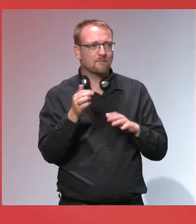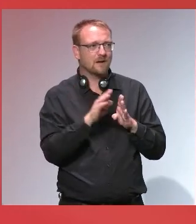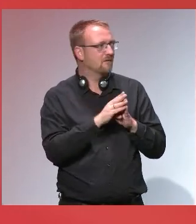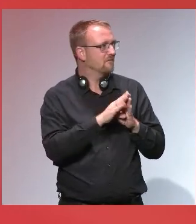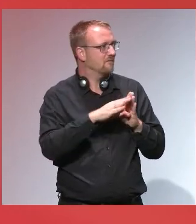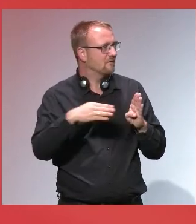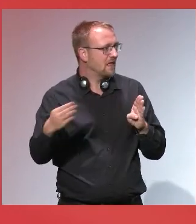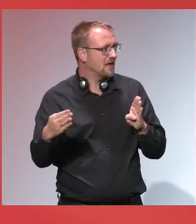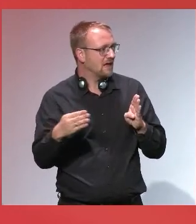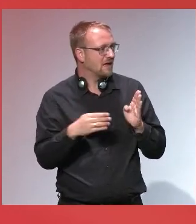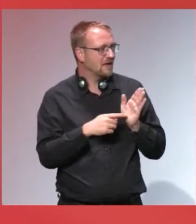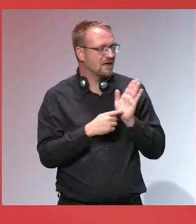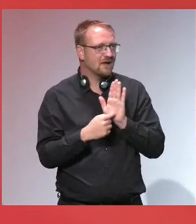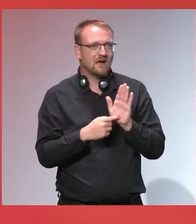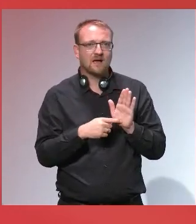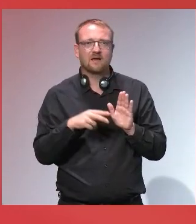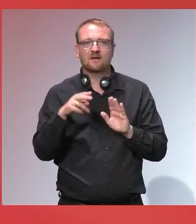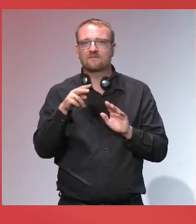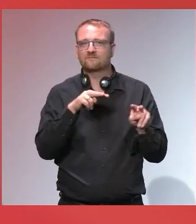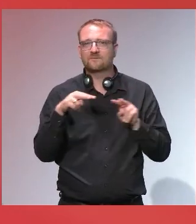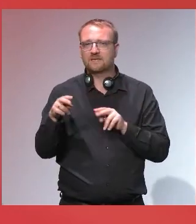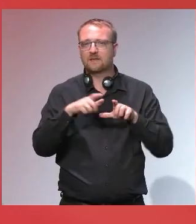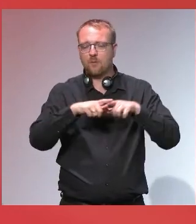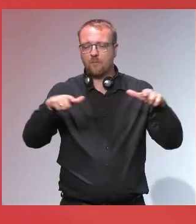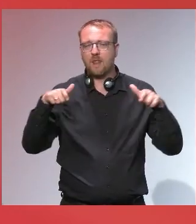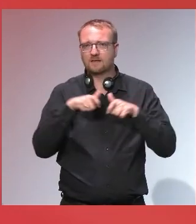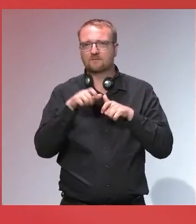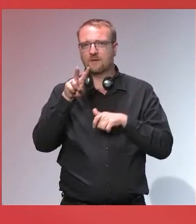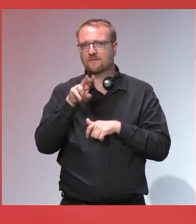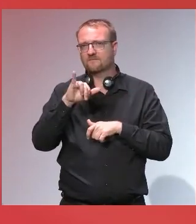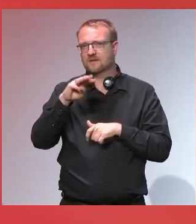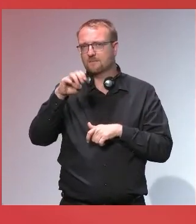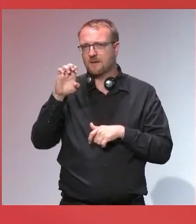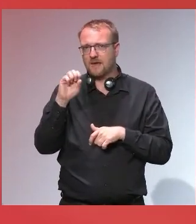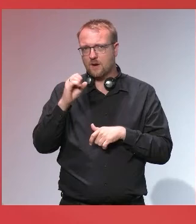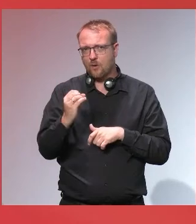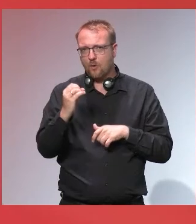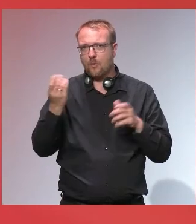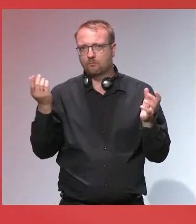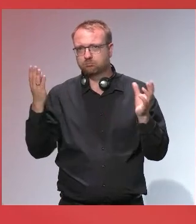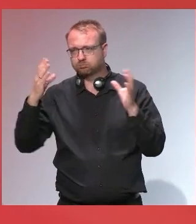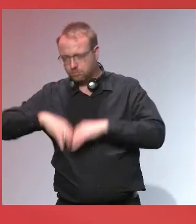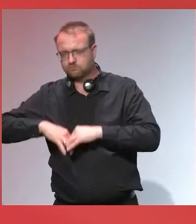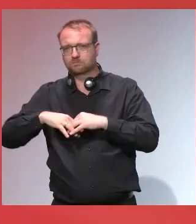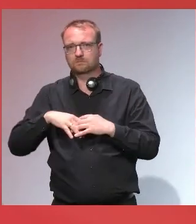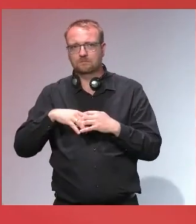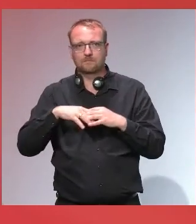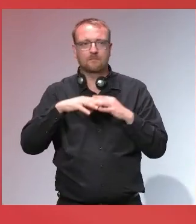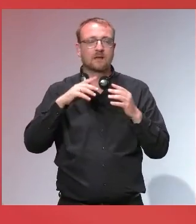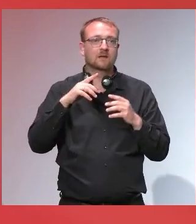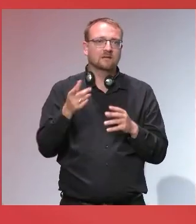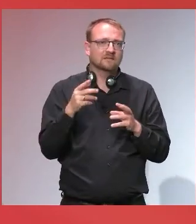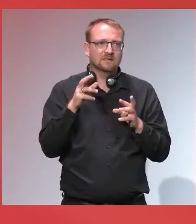früh ist die Videoplattform Vimeo weltweit abgestürzt, so wir auch mit Ihnen. Wir hoffen, Sie haben